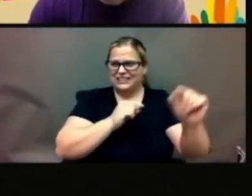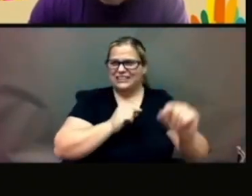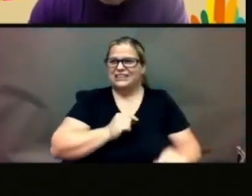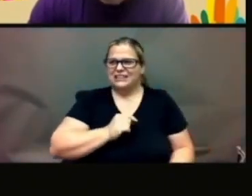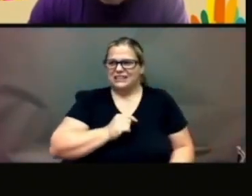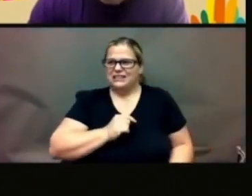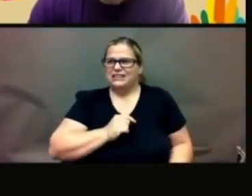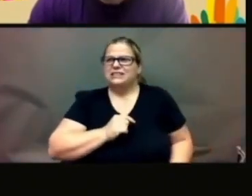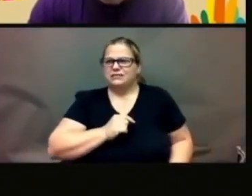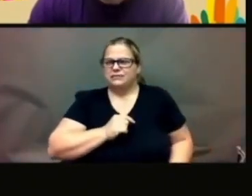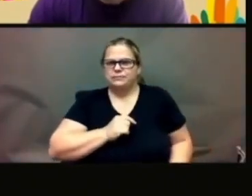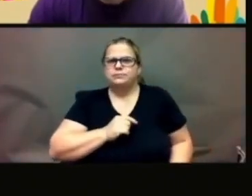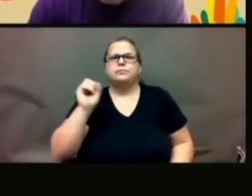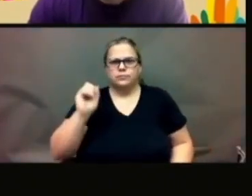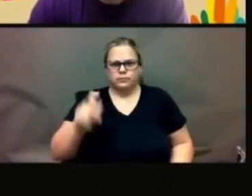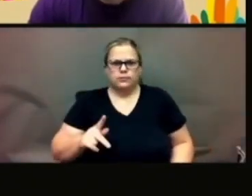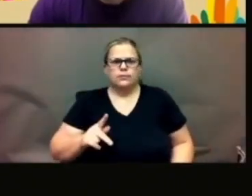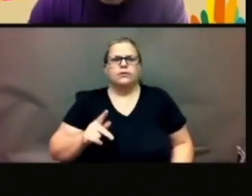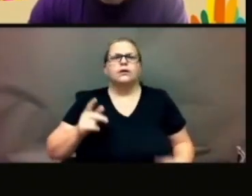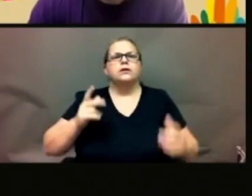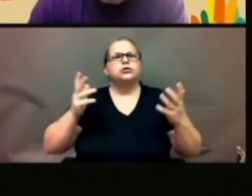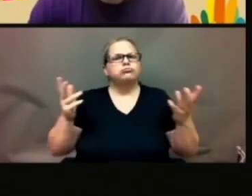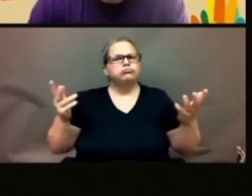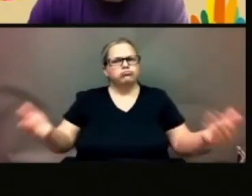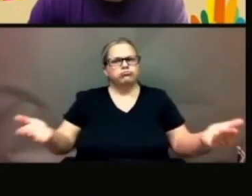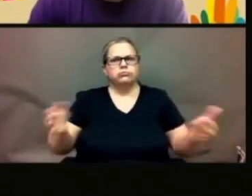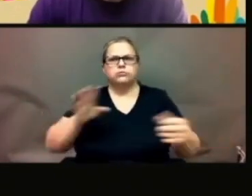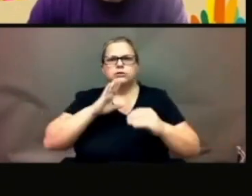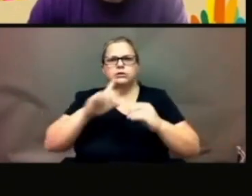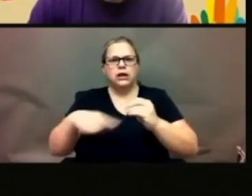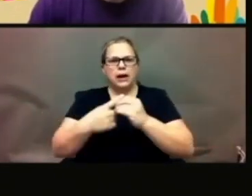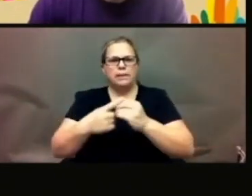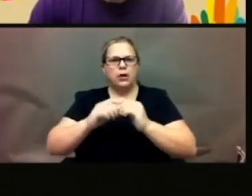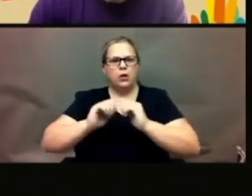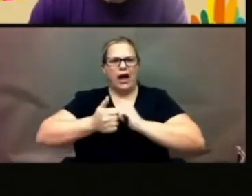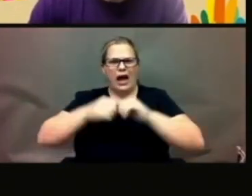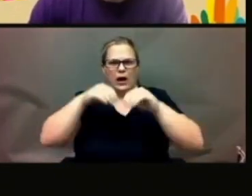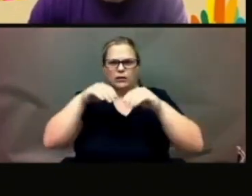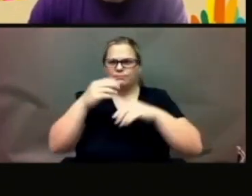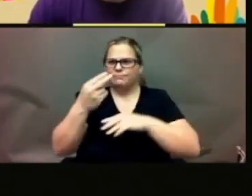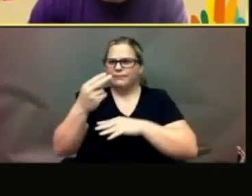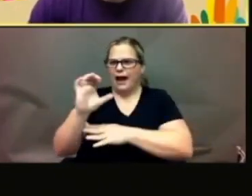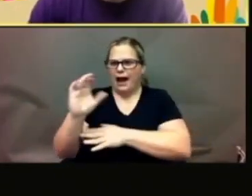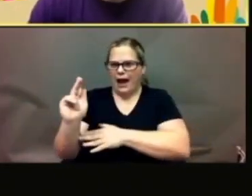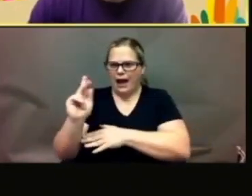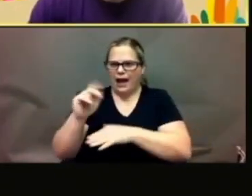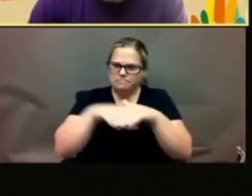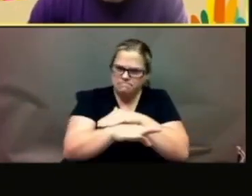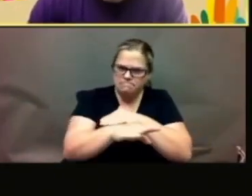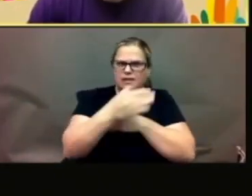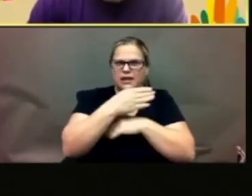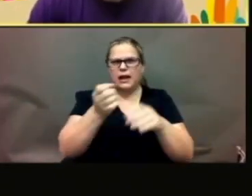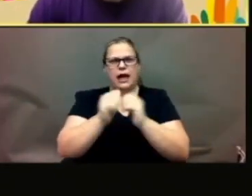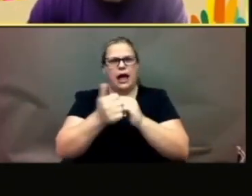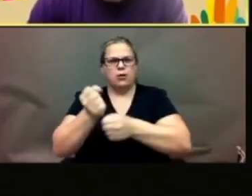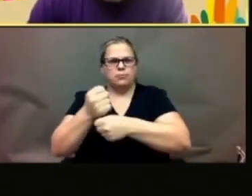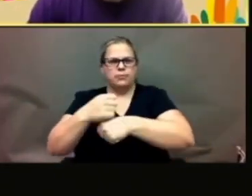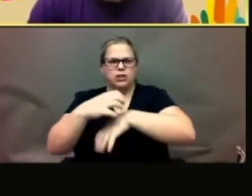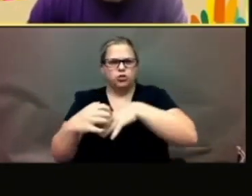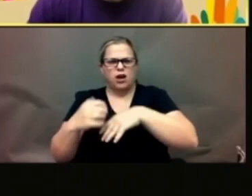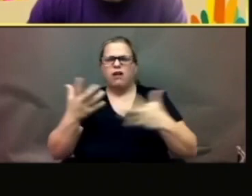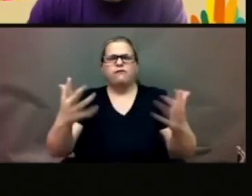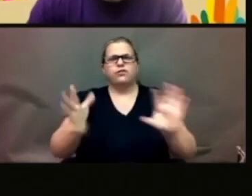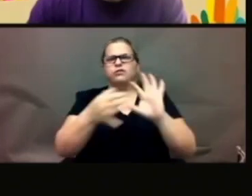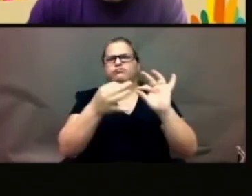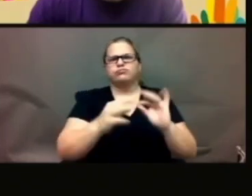right, so let's talk about hacking Makey Makey and Scratch. Awesome. Oh, we said who we are. We're not